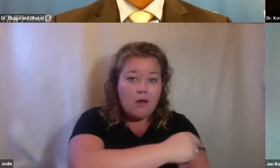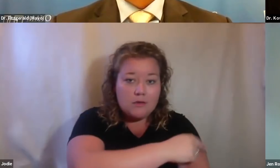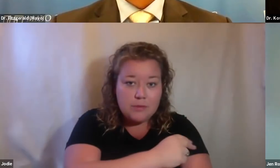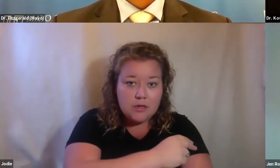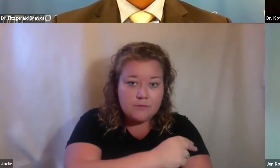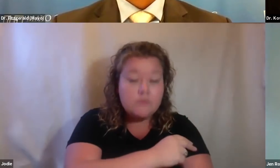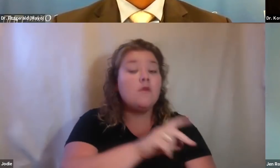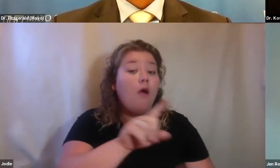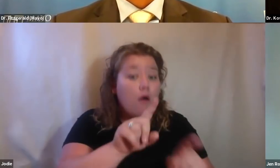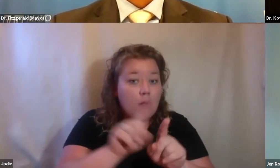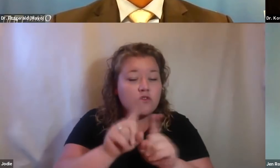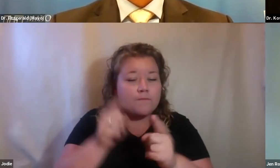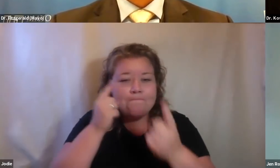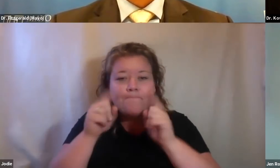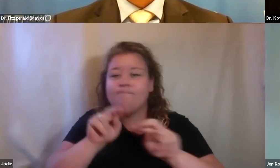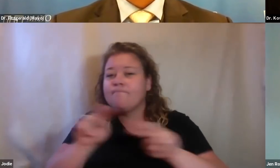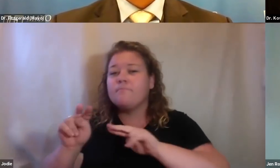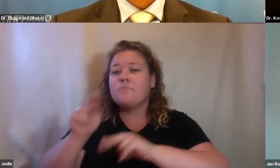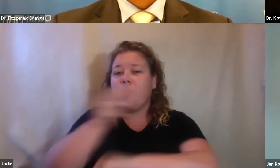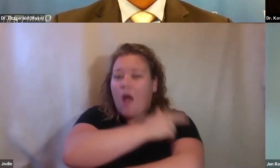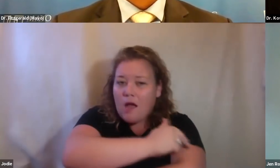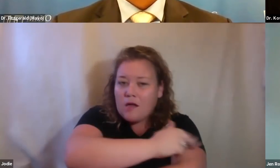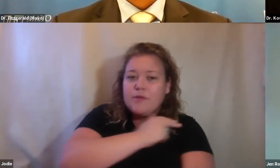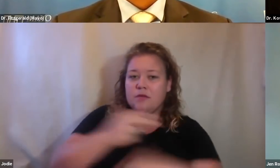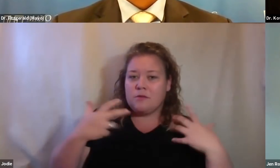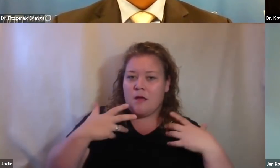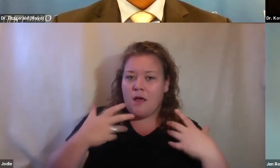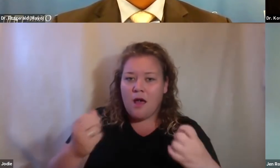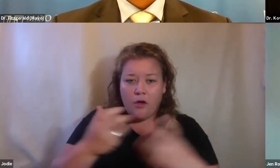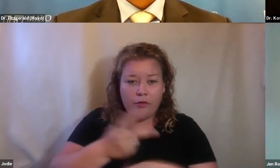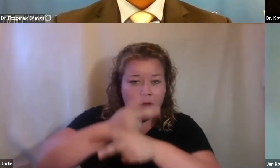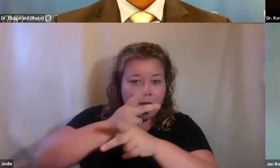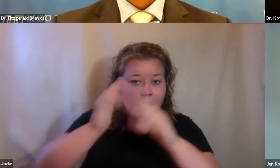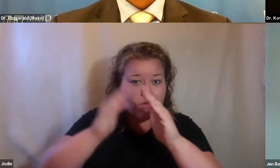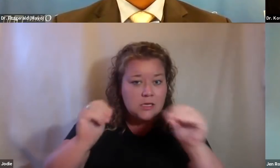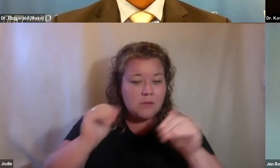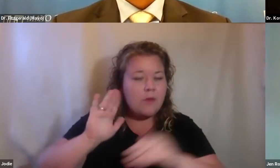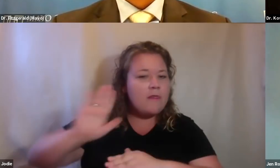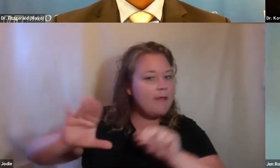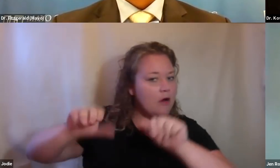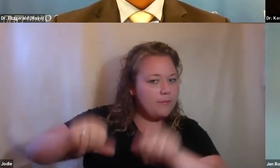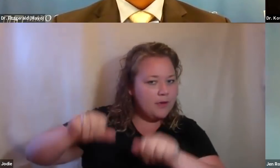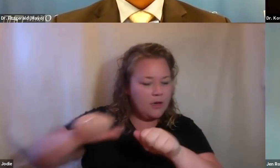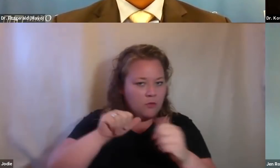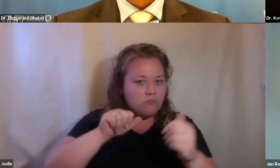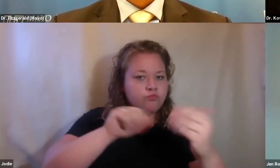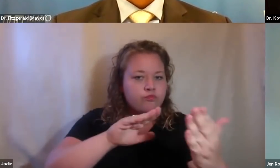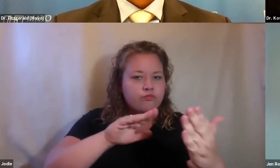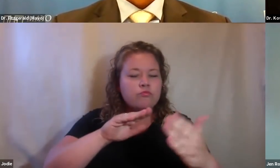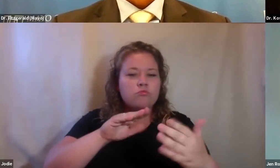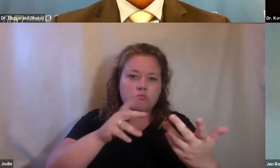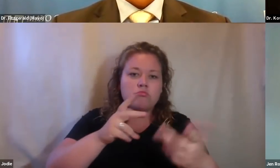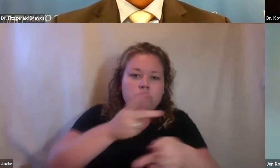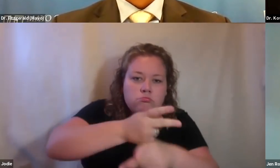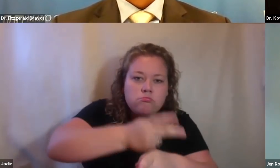and capabilities to really respond and meet the care needs of the community and the region. So those are